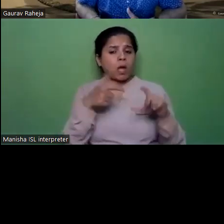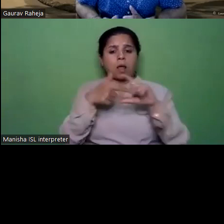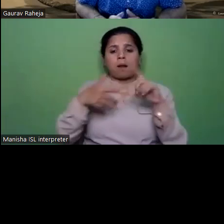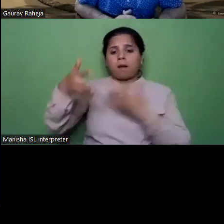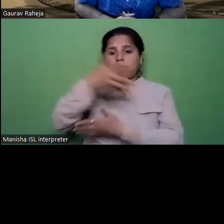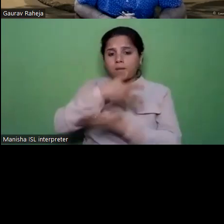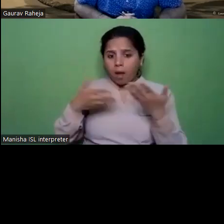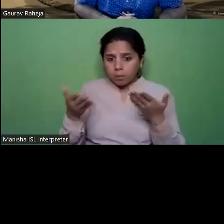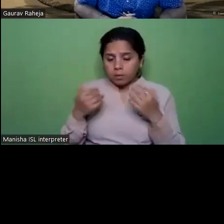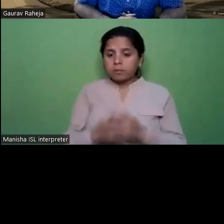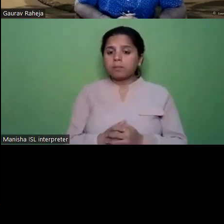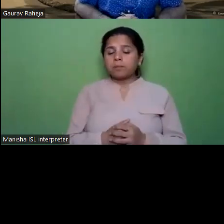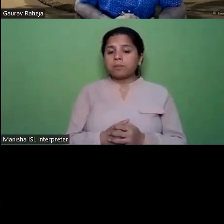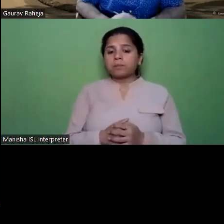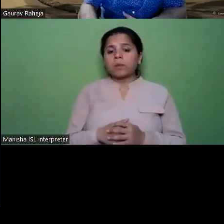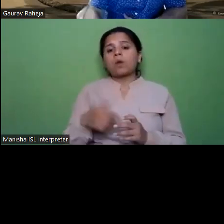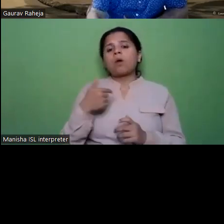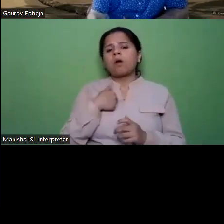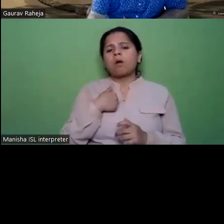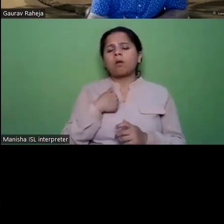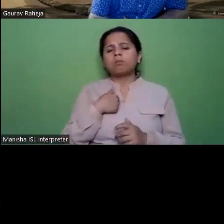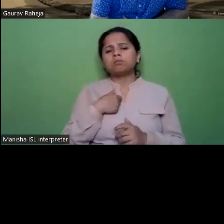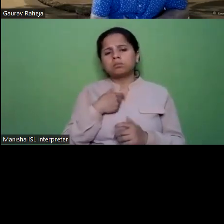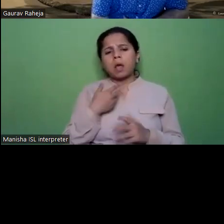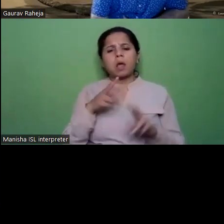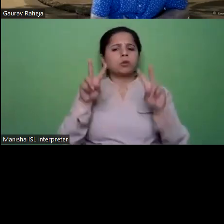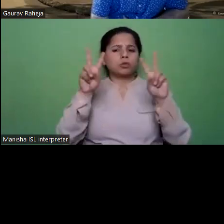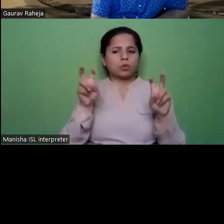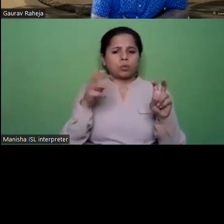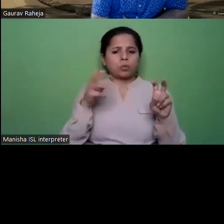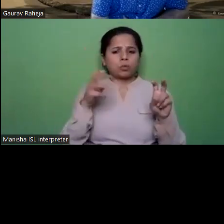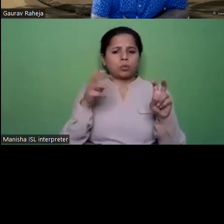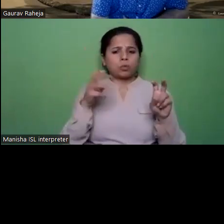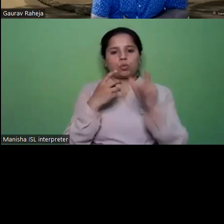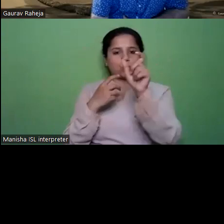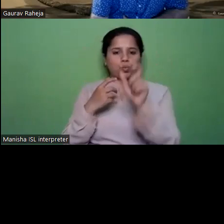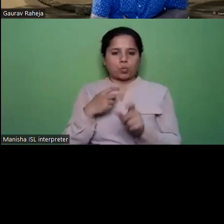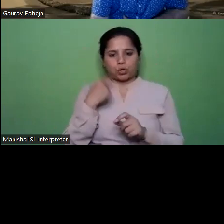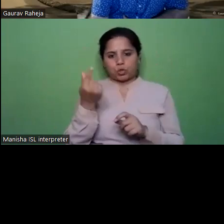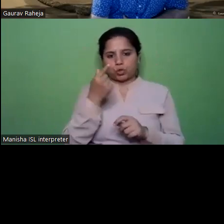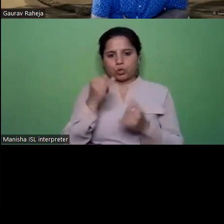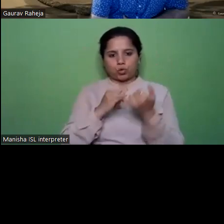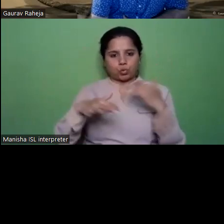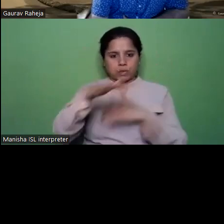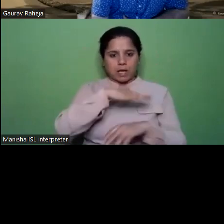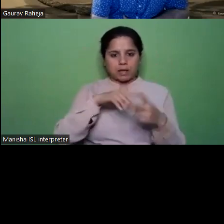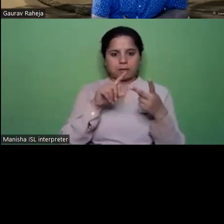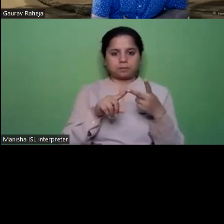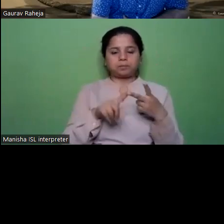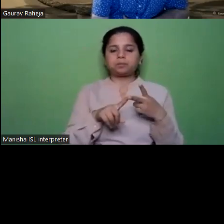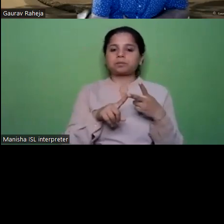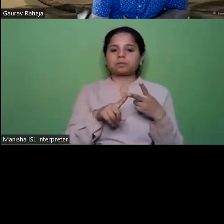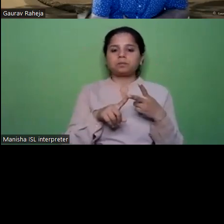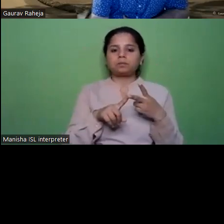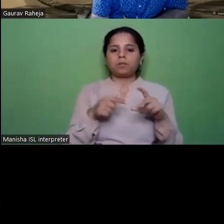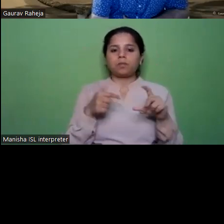my context? So I'm using three keywords here: society, which is